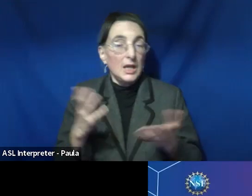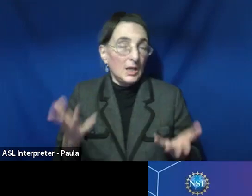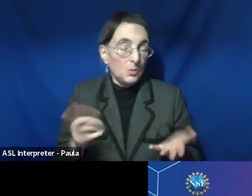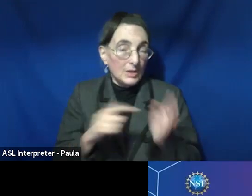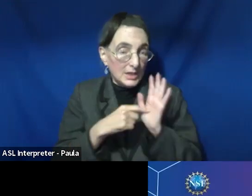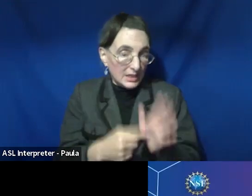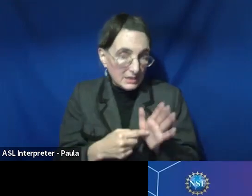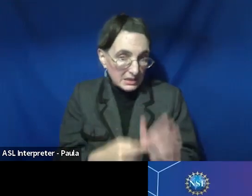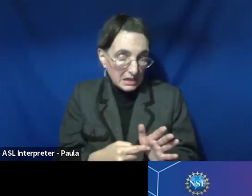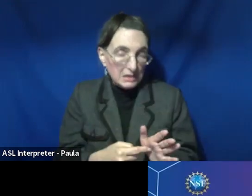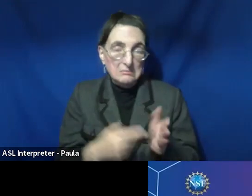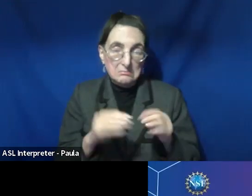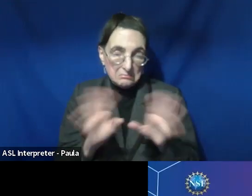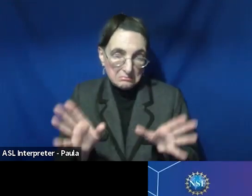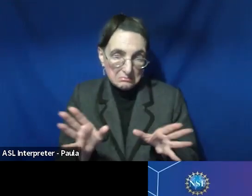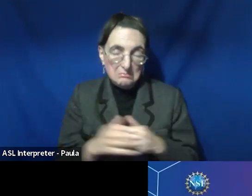indicate,